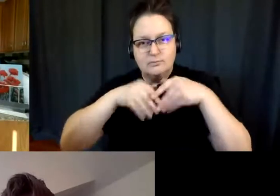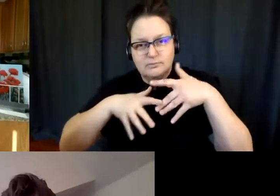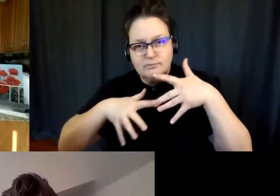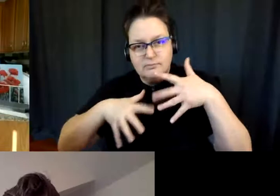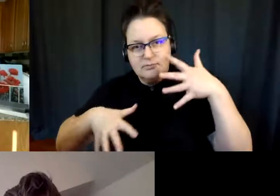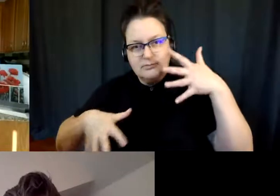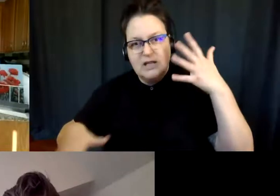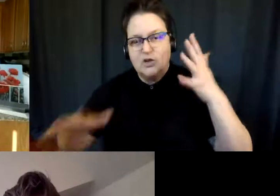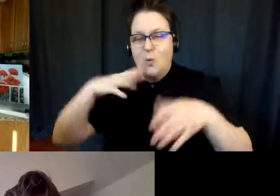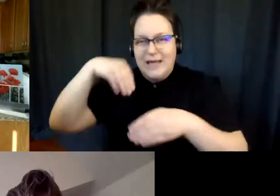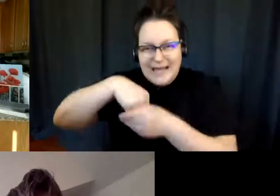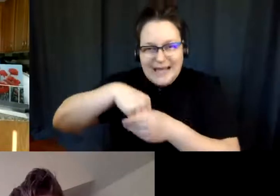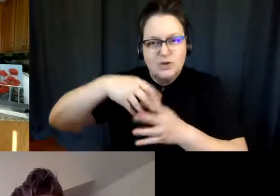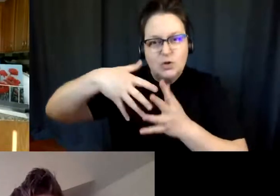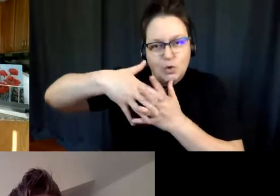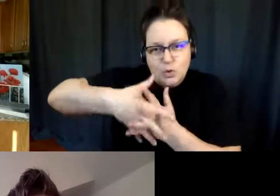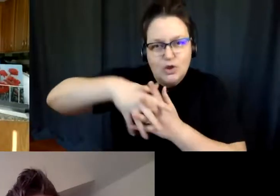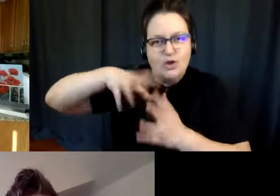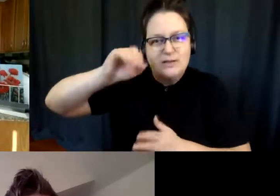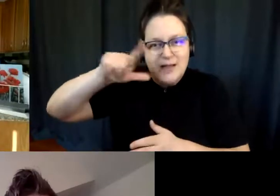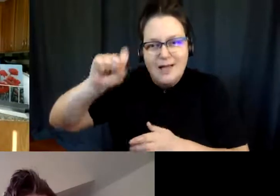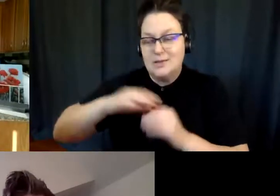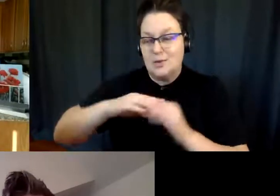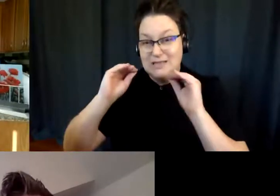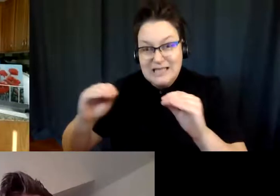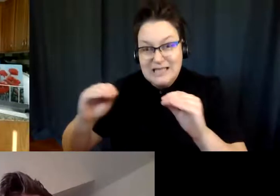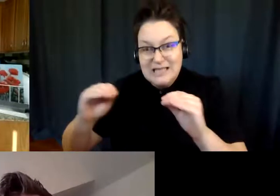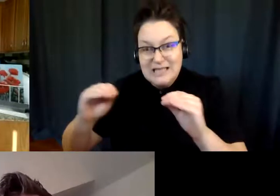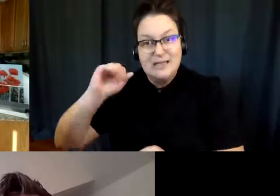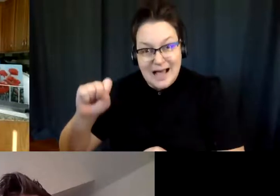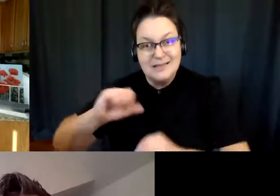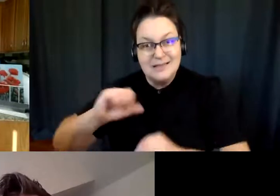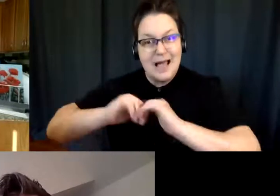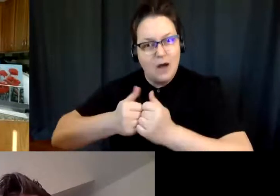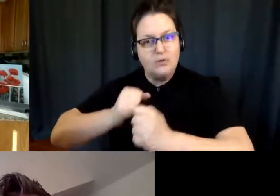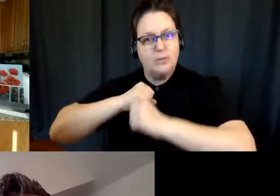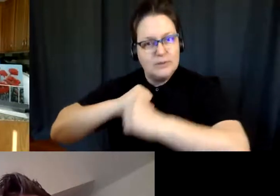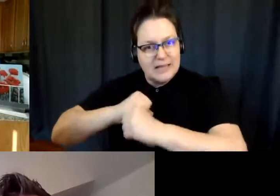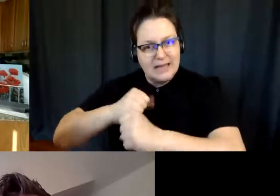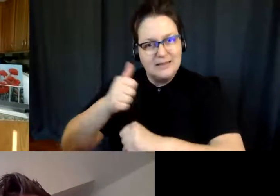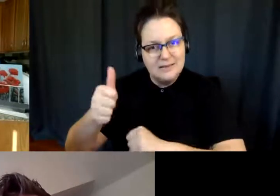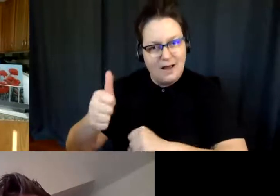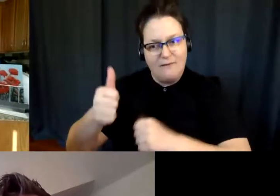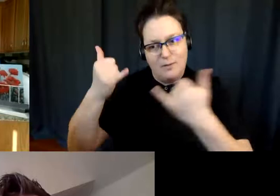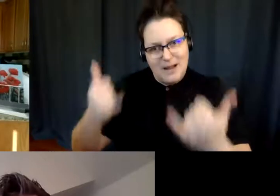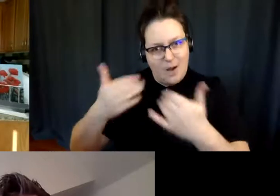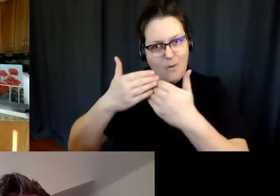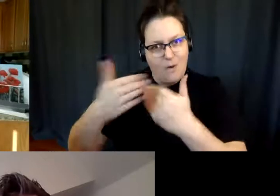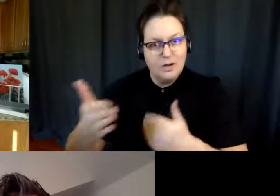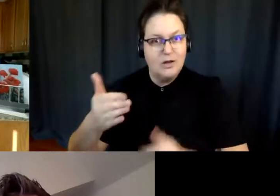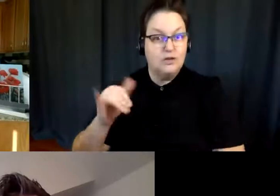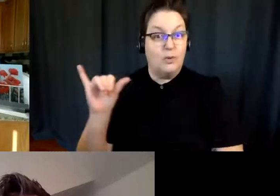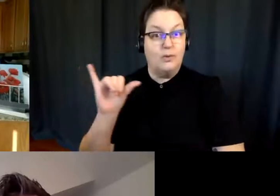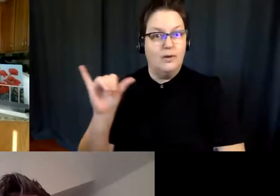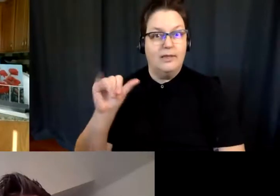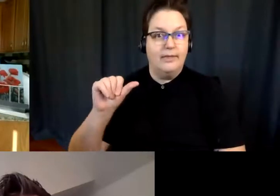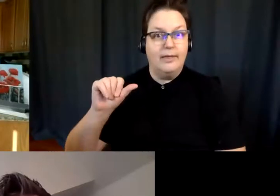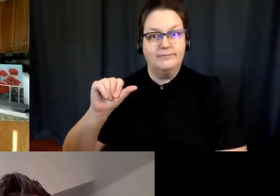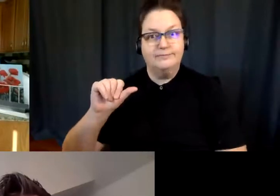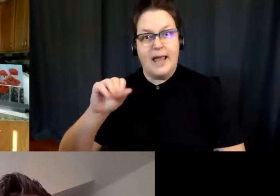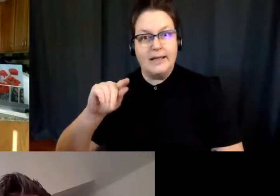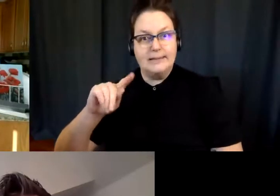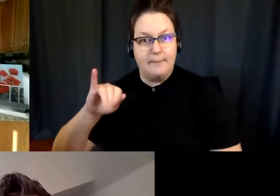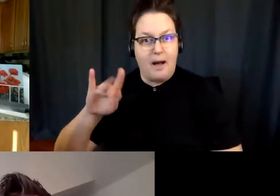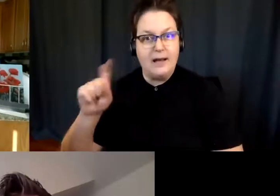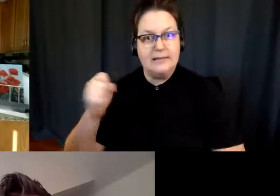that protein so that your immune system knows what to do. And then it kind of fades away. There's